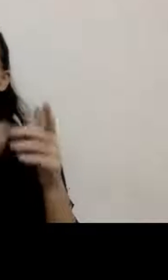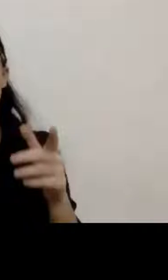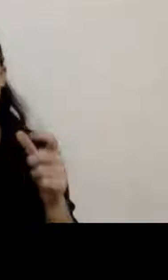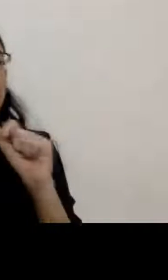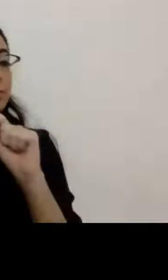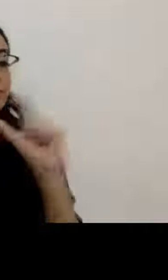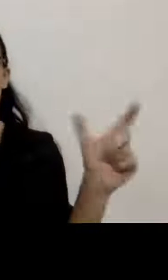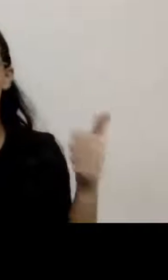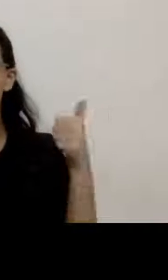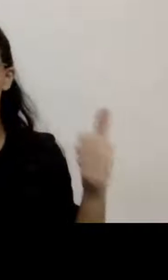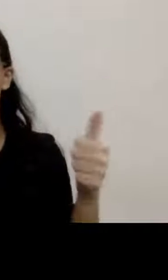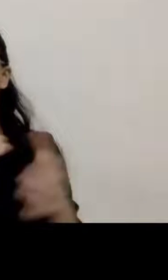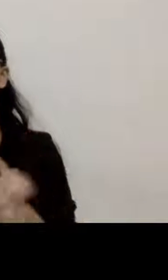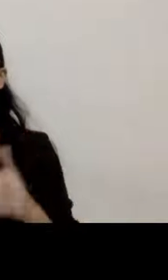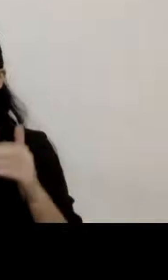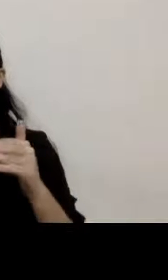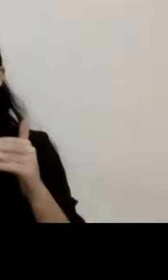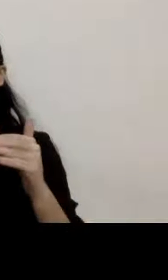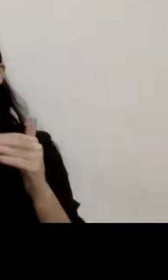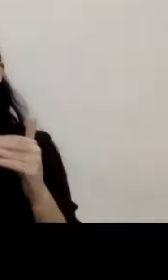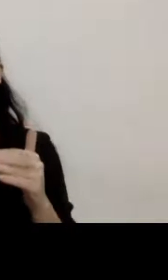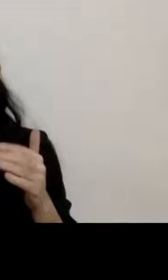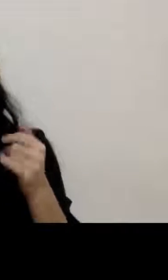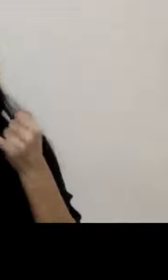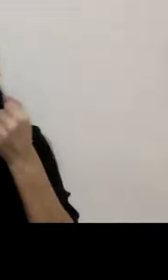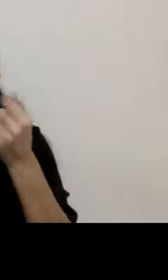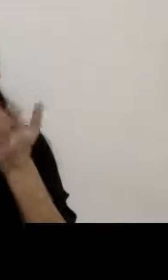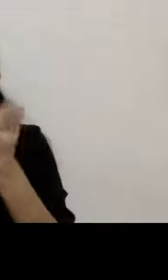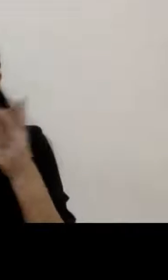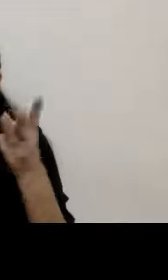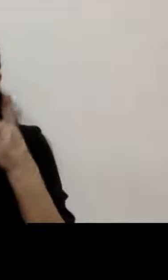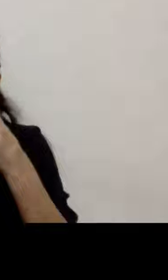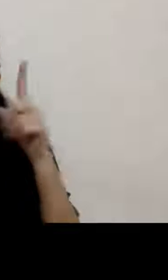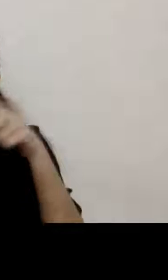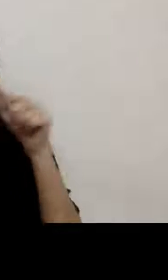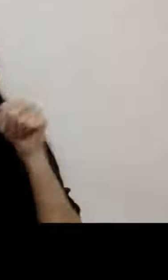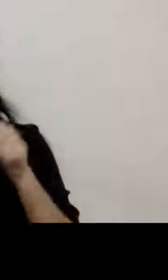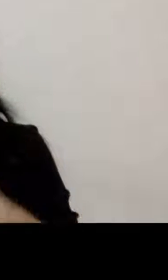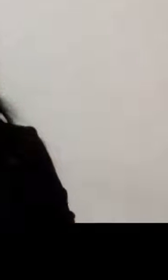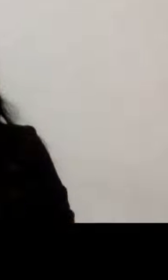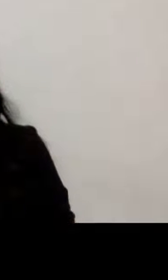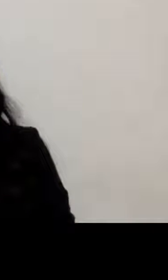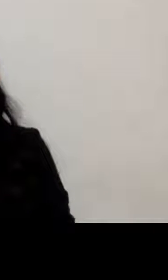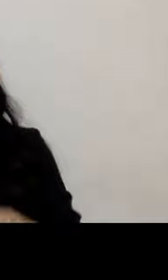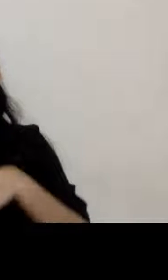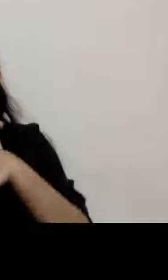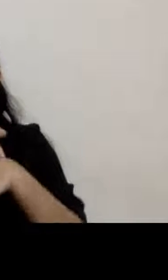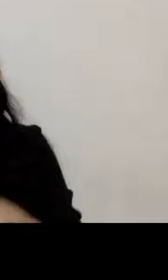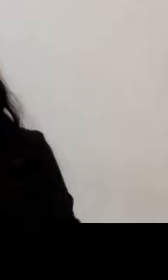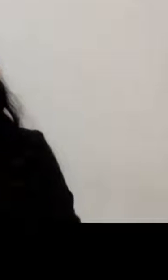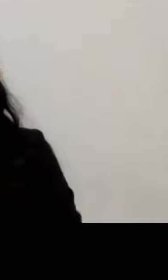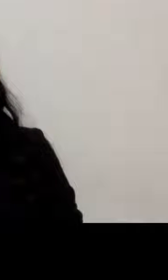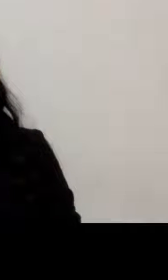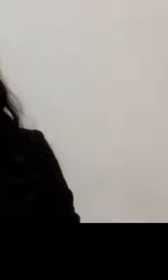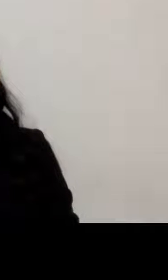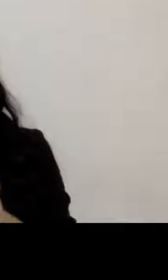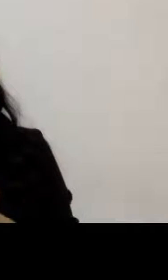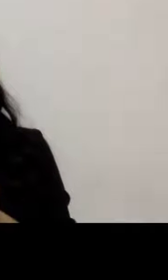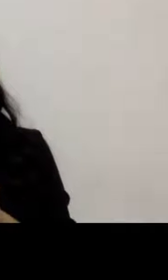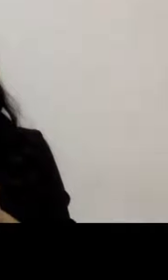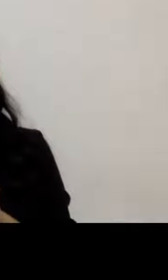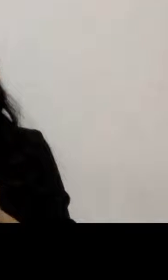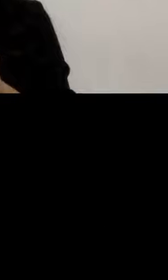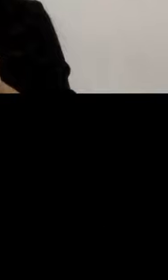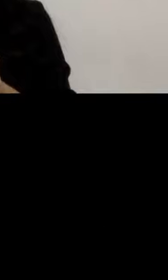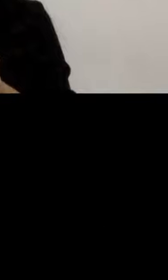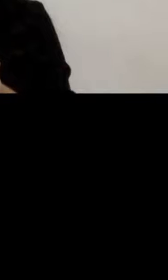We'll move on to our next speaker, Dr. Shital Muke. She's a project lead and research coordinator at Sangath, India. For the